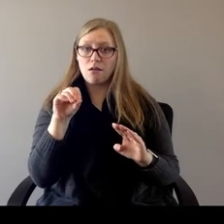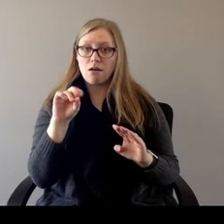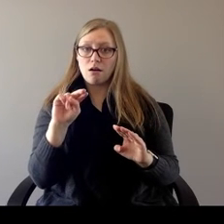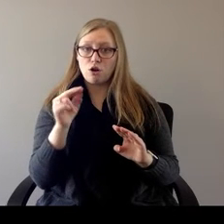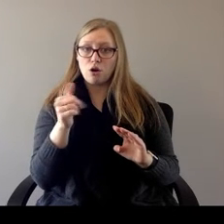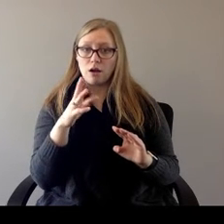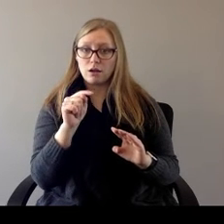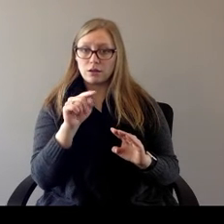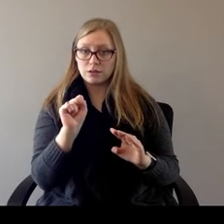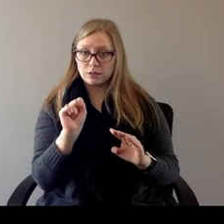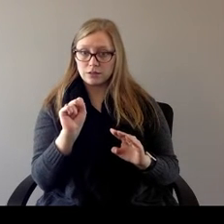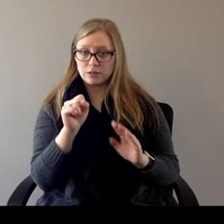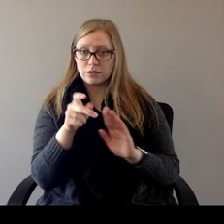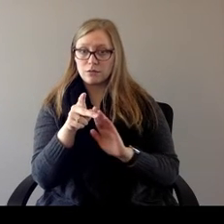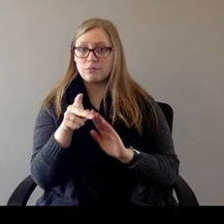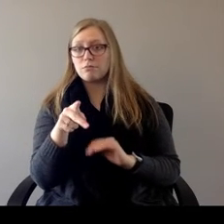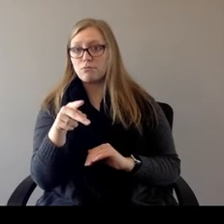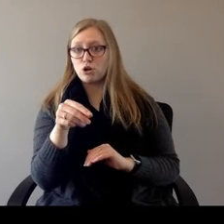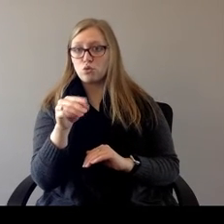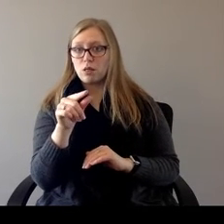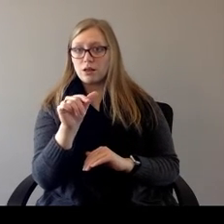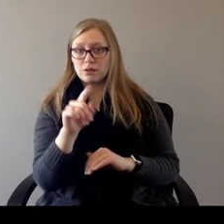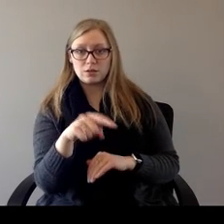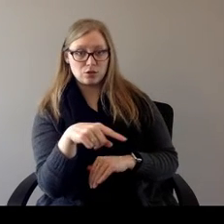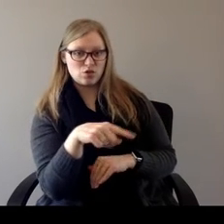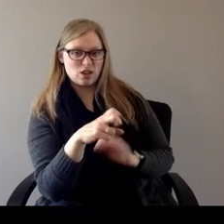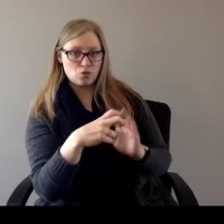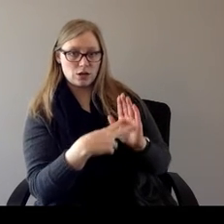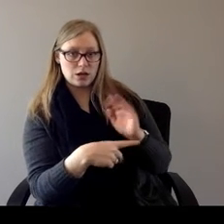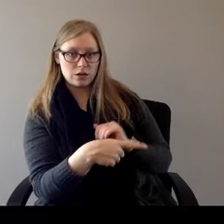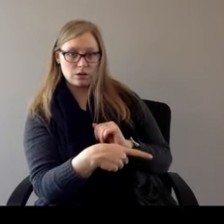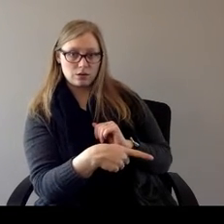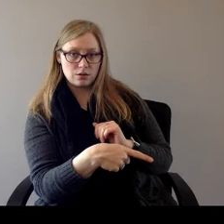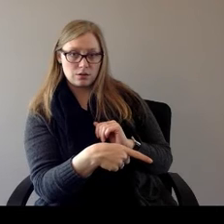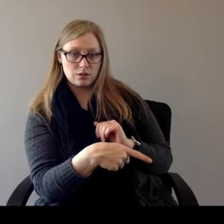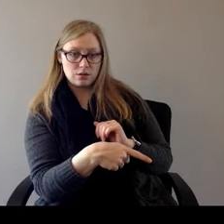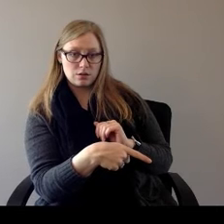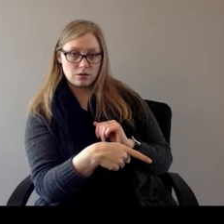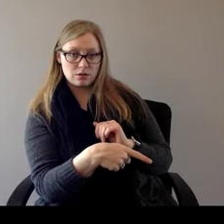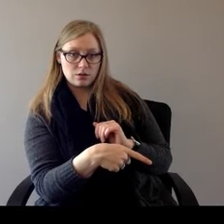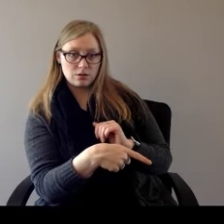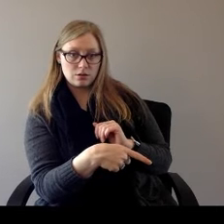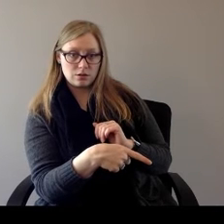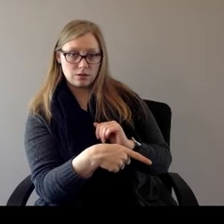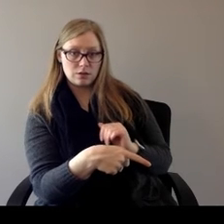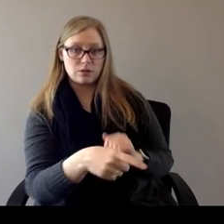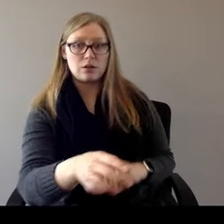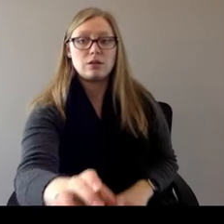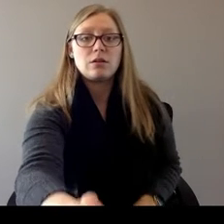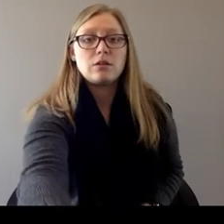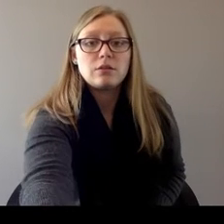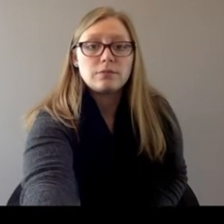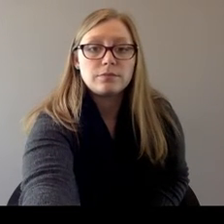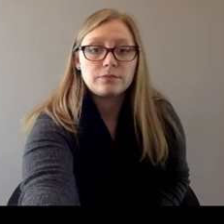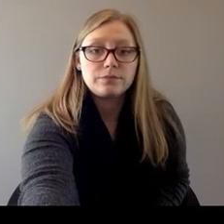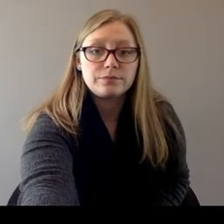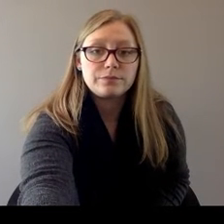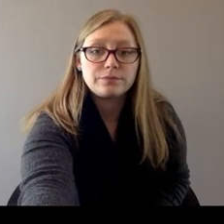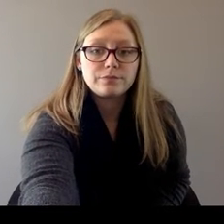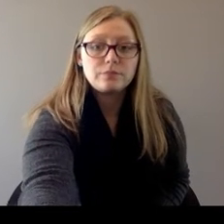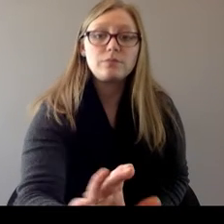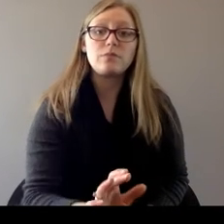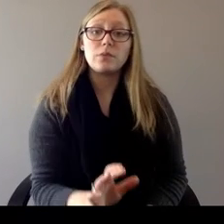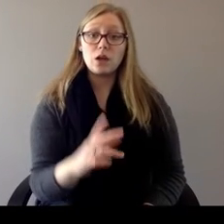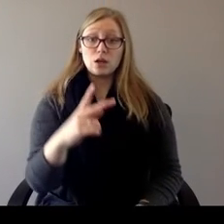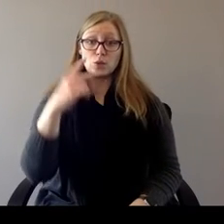triangle are the same as 3 sides in another triangle, then those triangles are congruent. And you can see here that